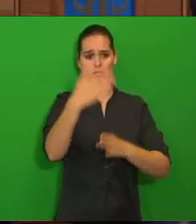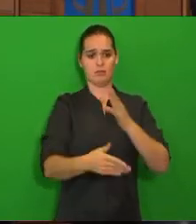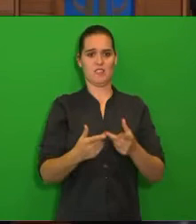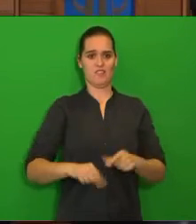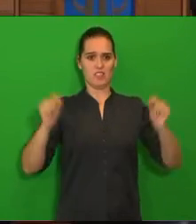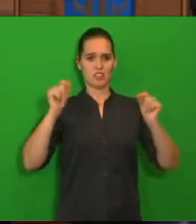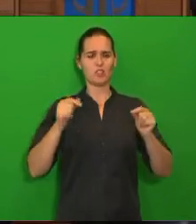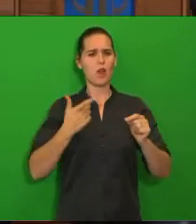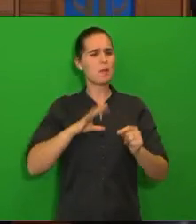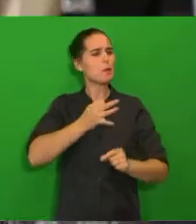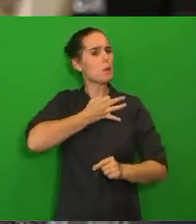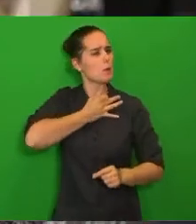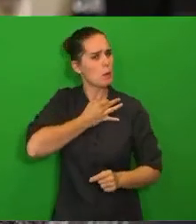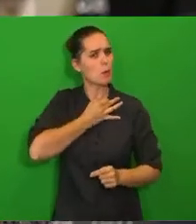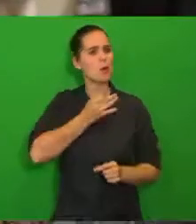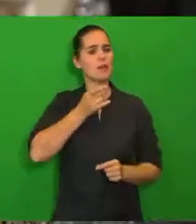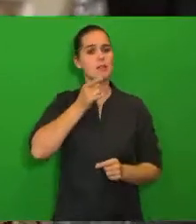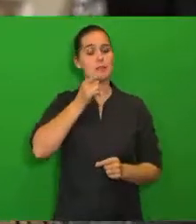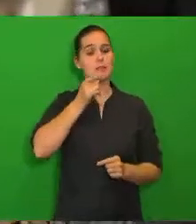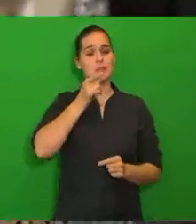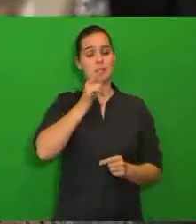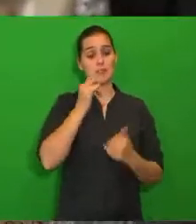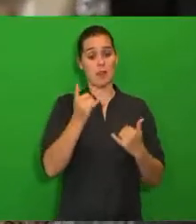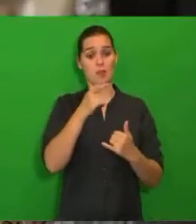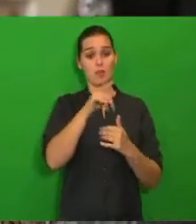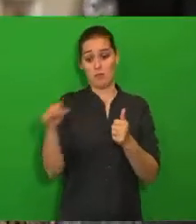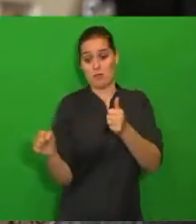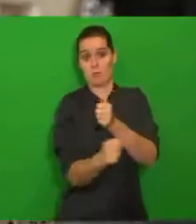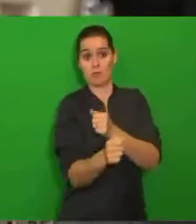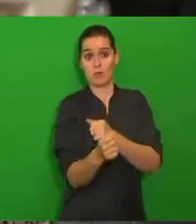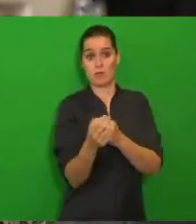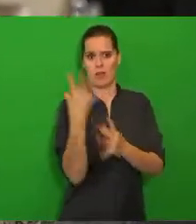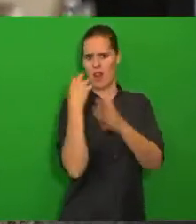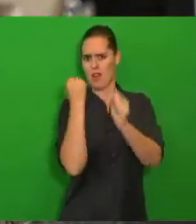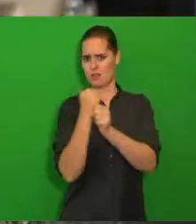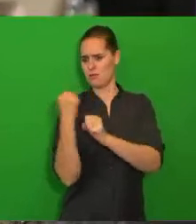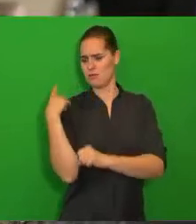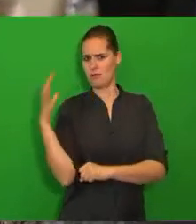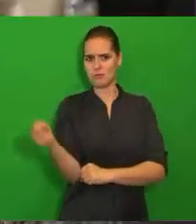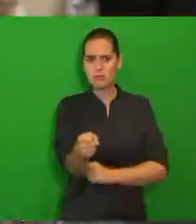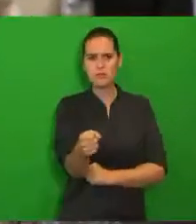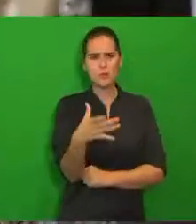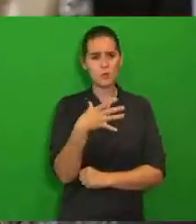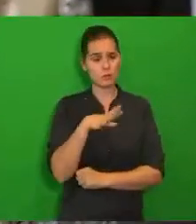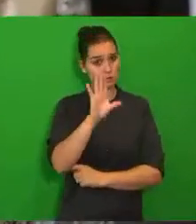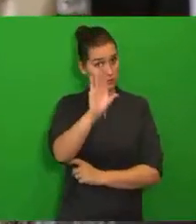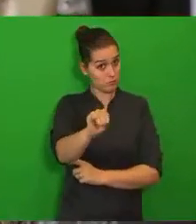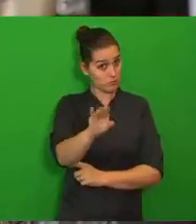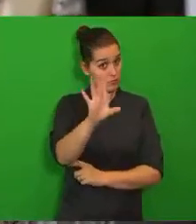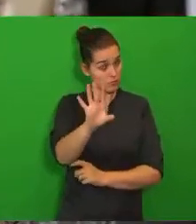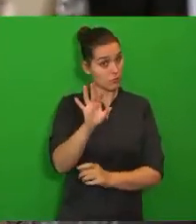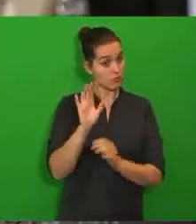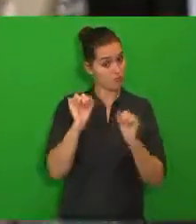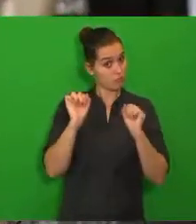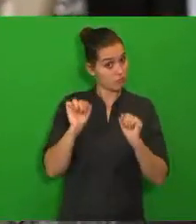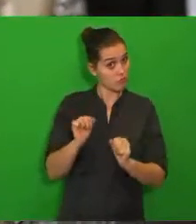curious, considering your appointment last year, is he willing to be, is he available to